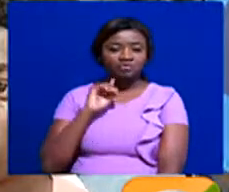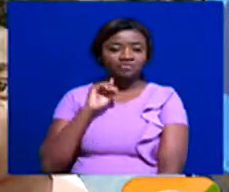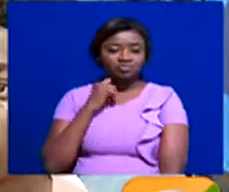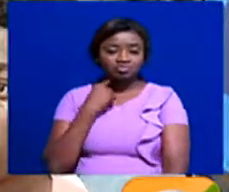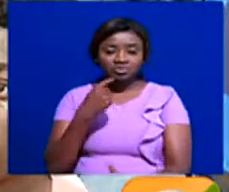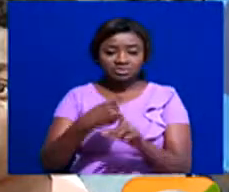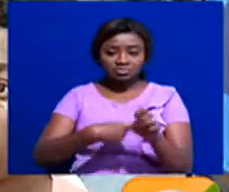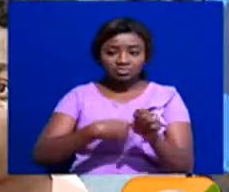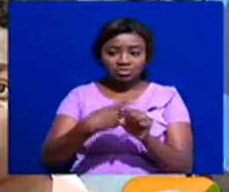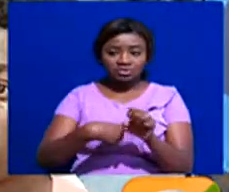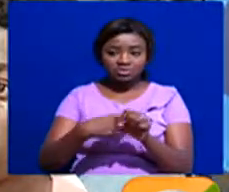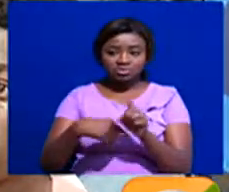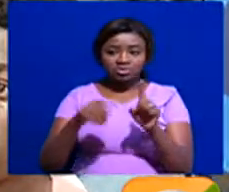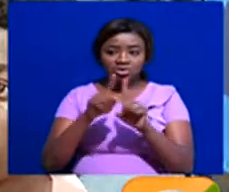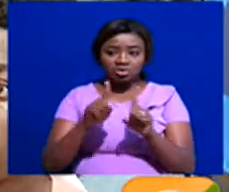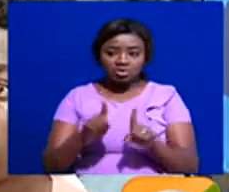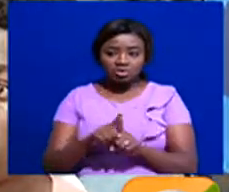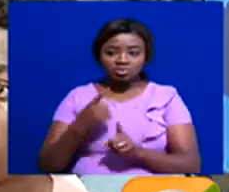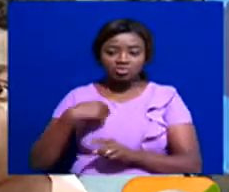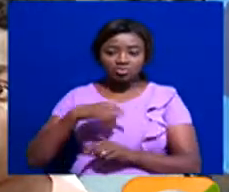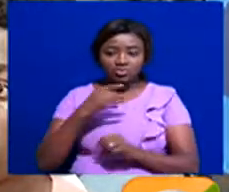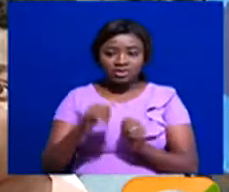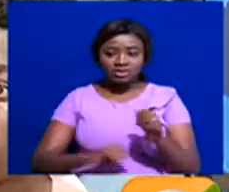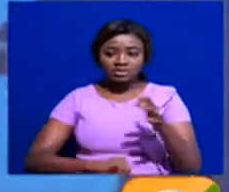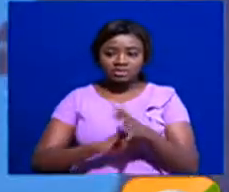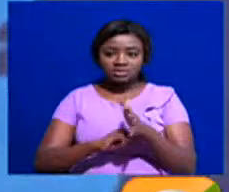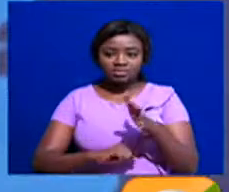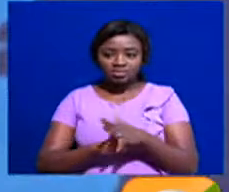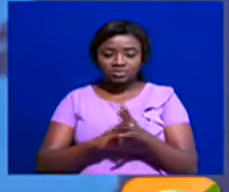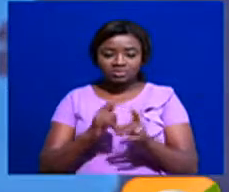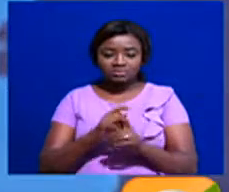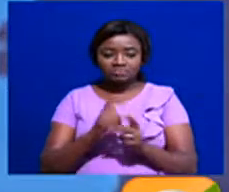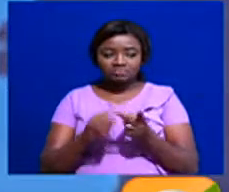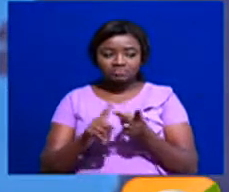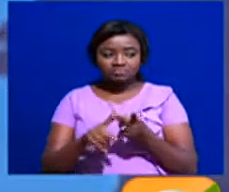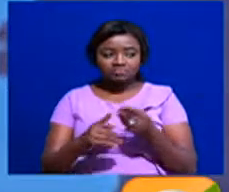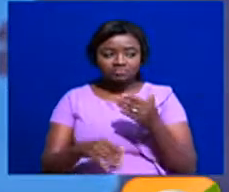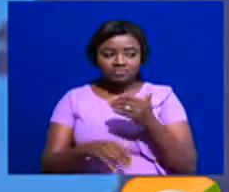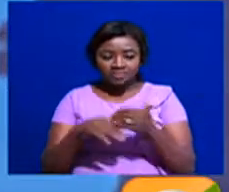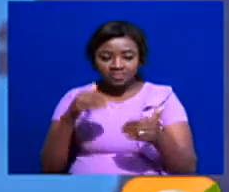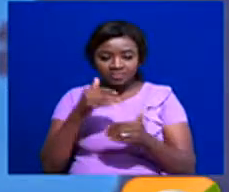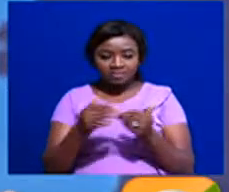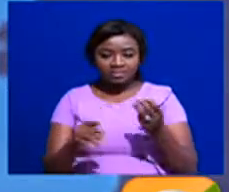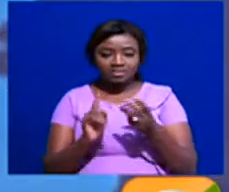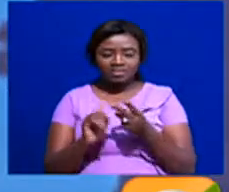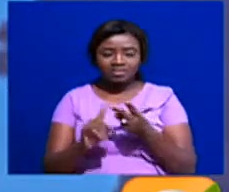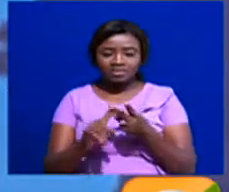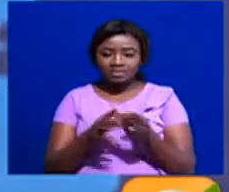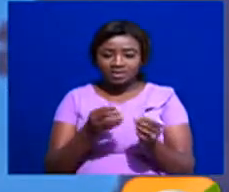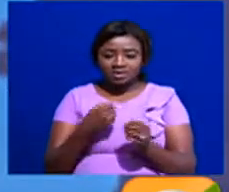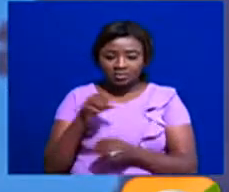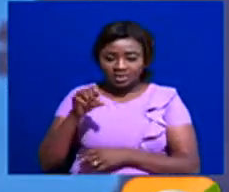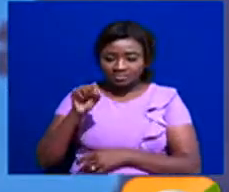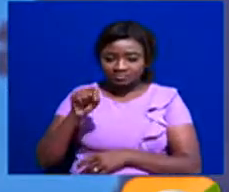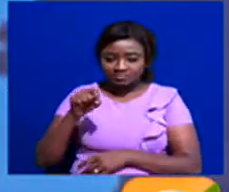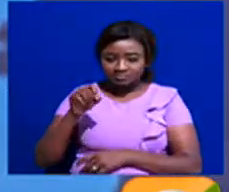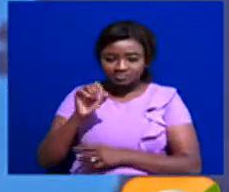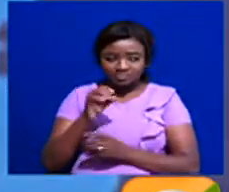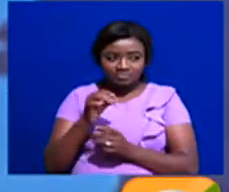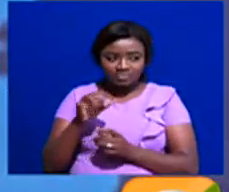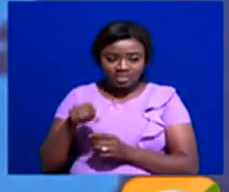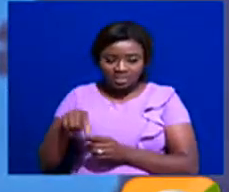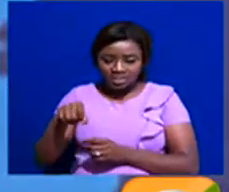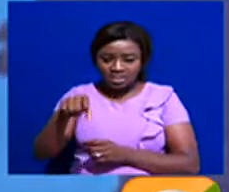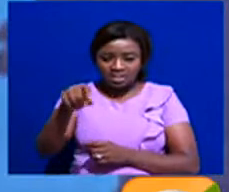investing hugely in terms of infrastructure, extension work, in terms of the seedlings that go with it, as well